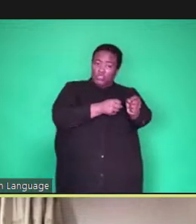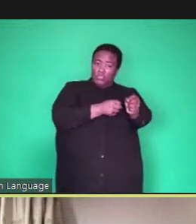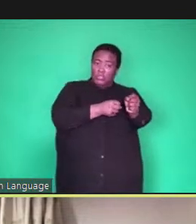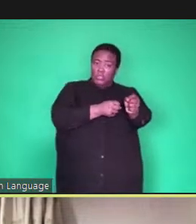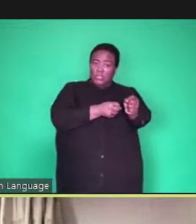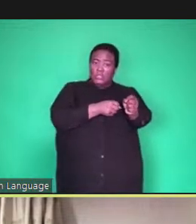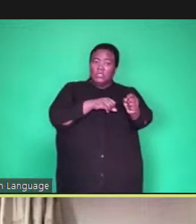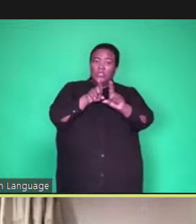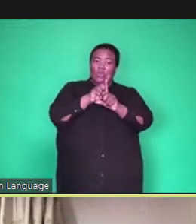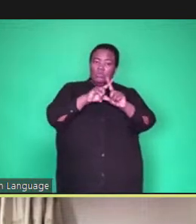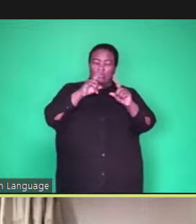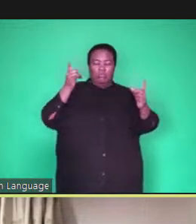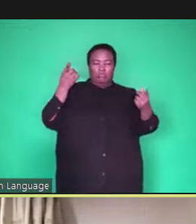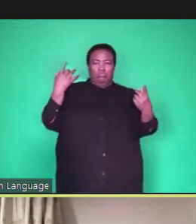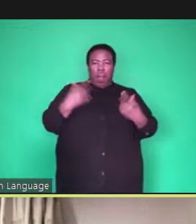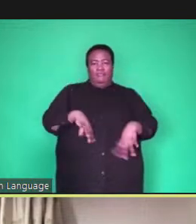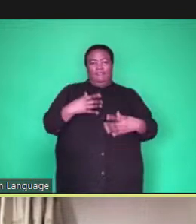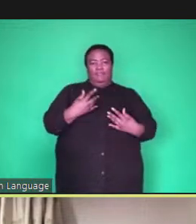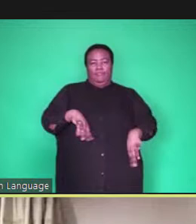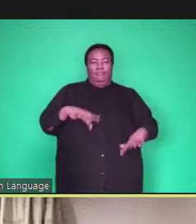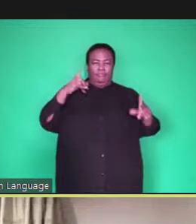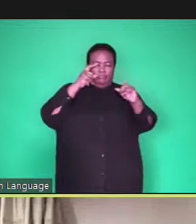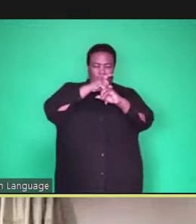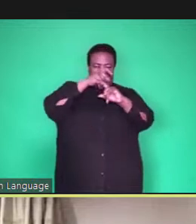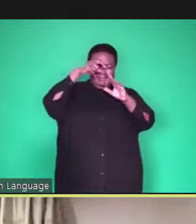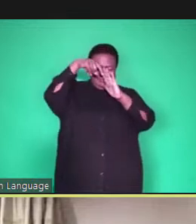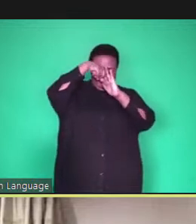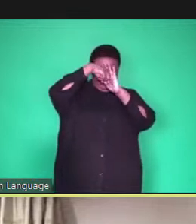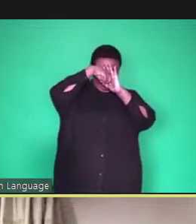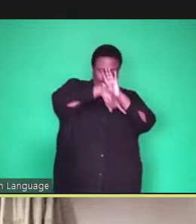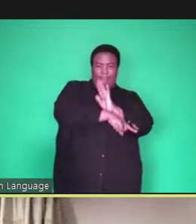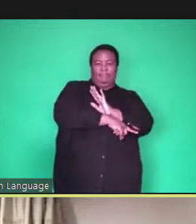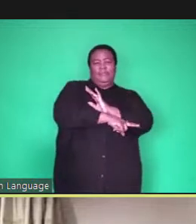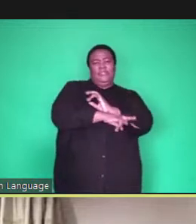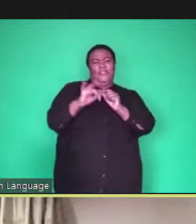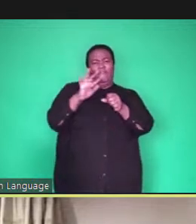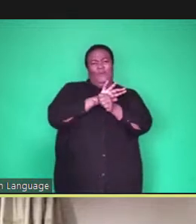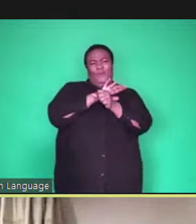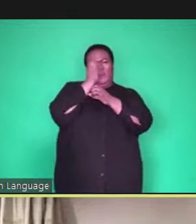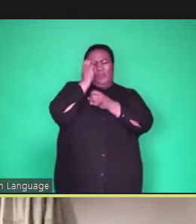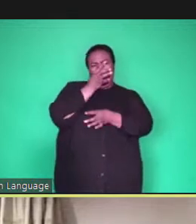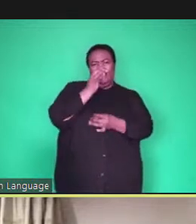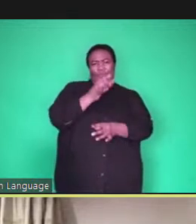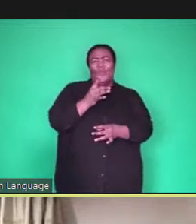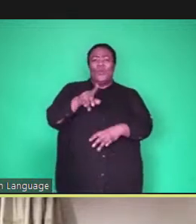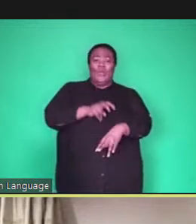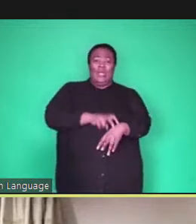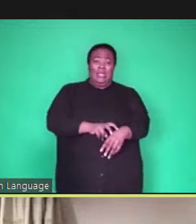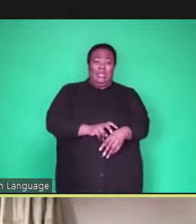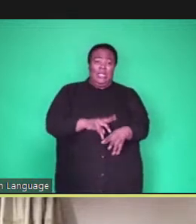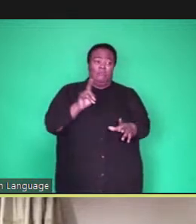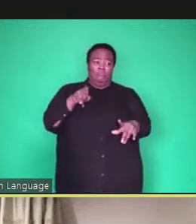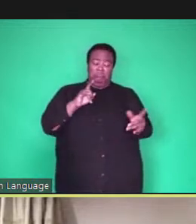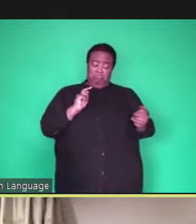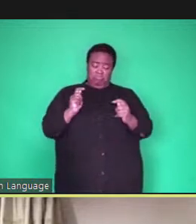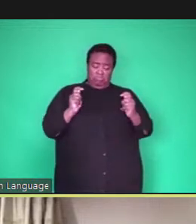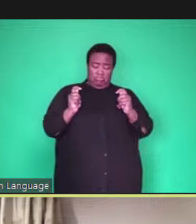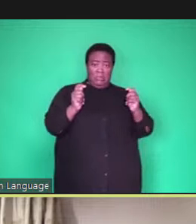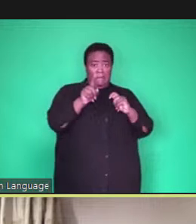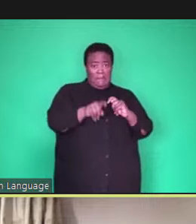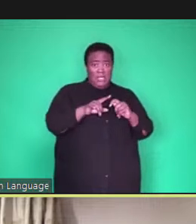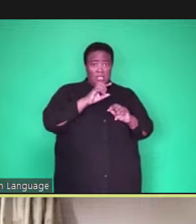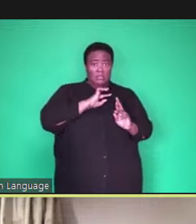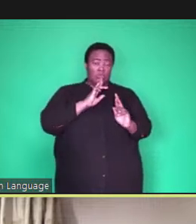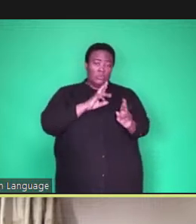really comprehensive. So it maps out detailed impacts that we're going to need to adapt to and responses. So and